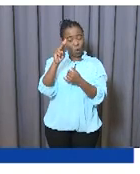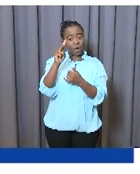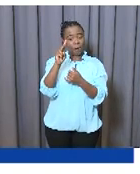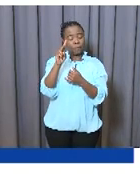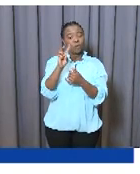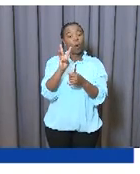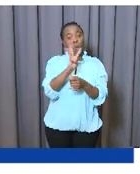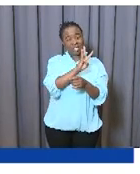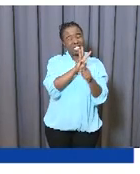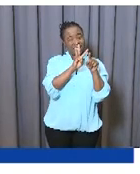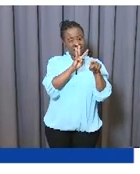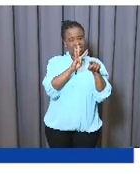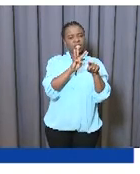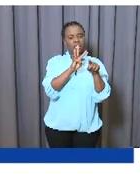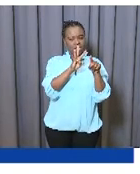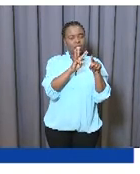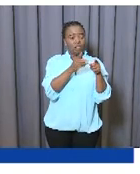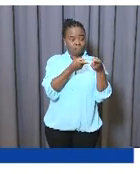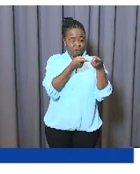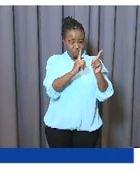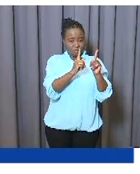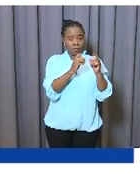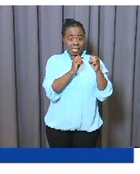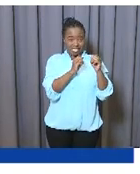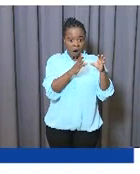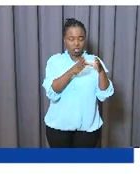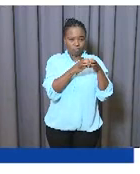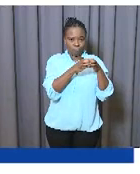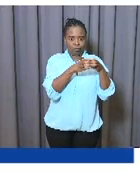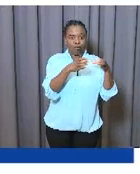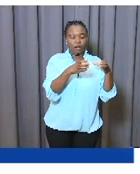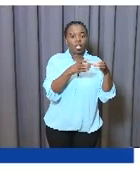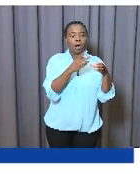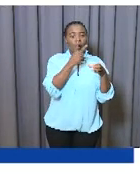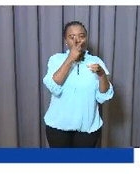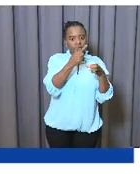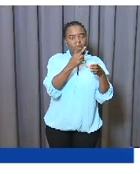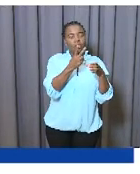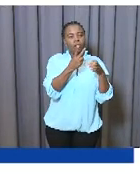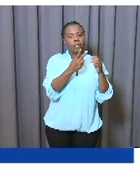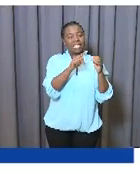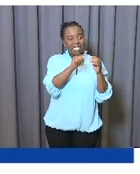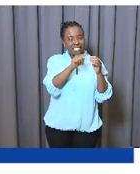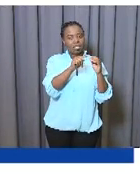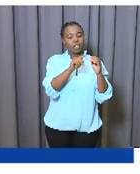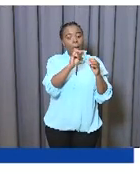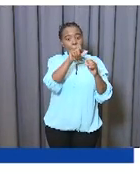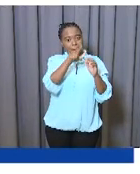an emerging hotspot. We're showing you what's happening with the graph in that